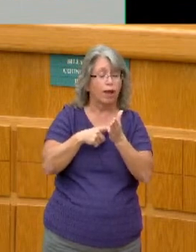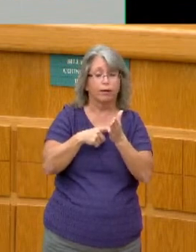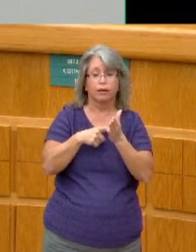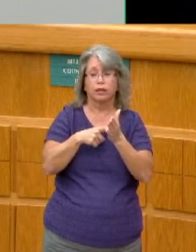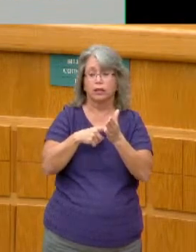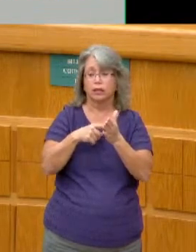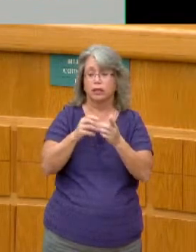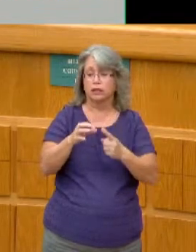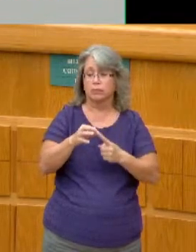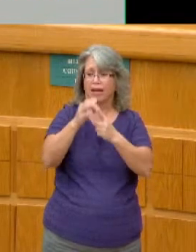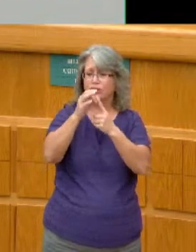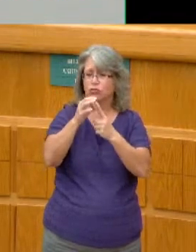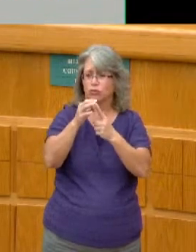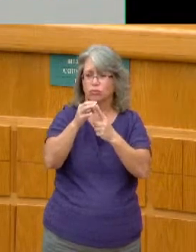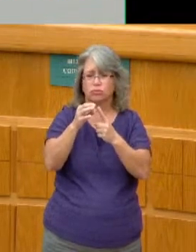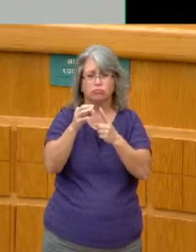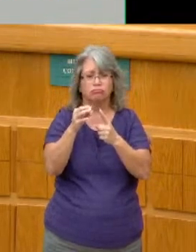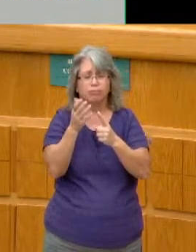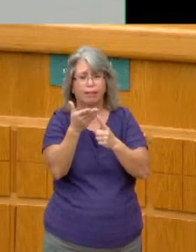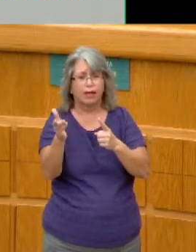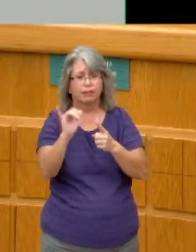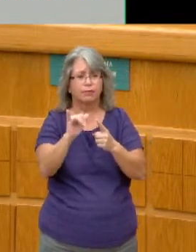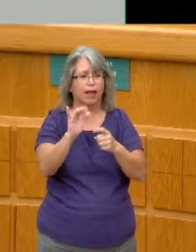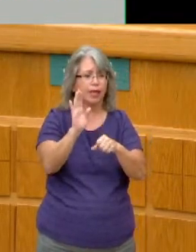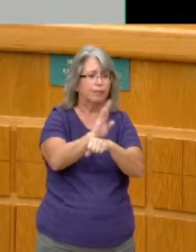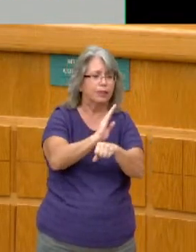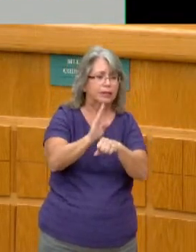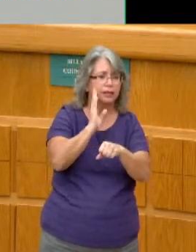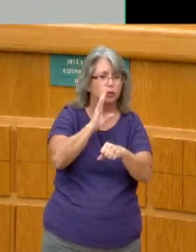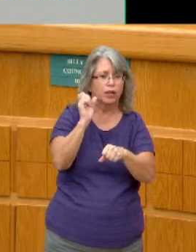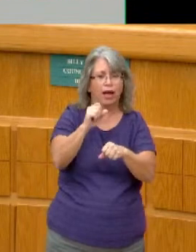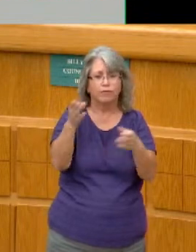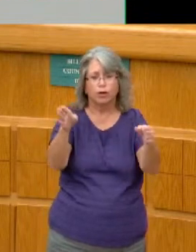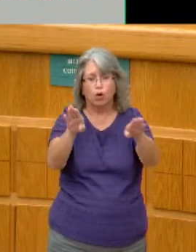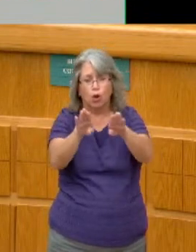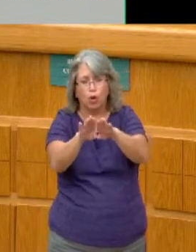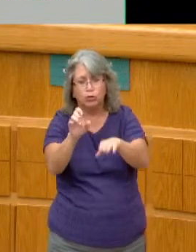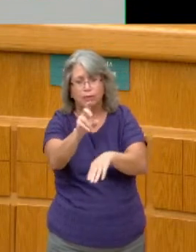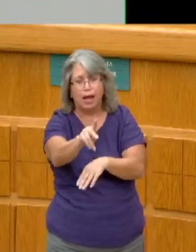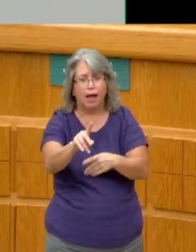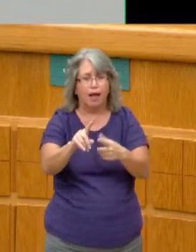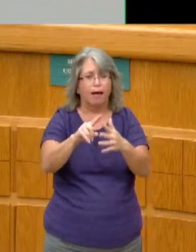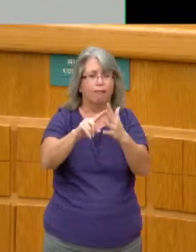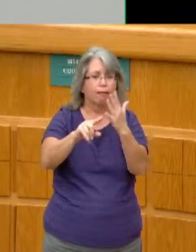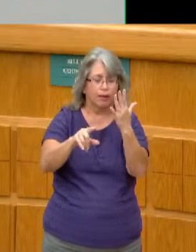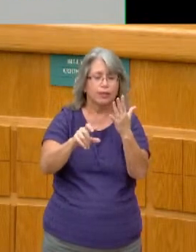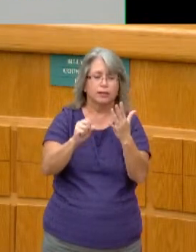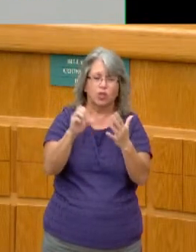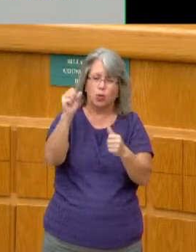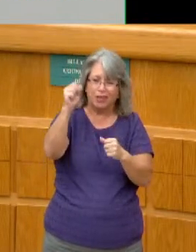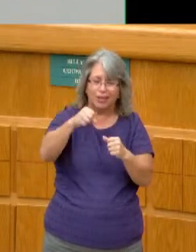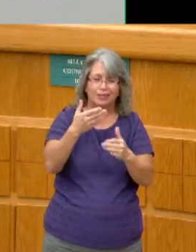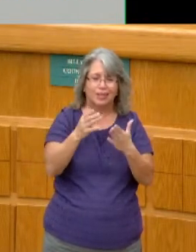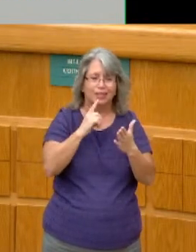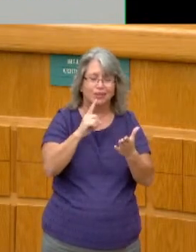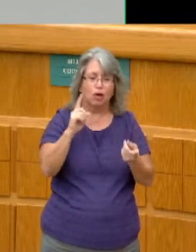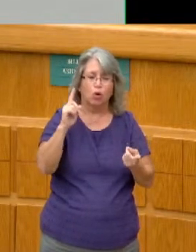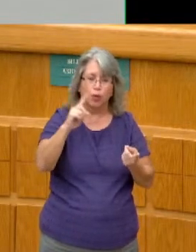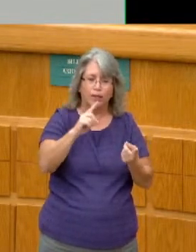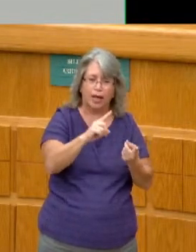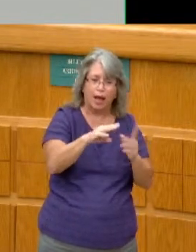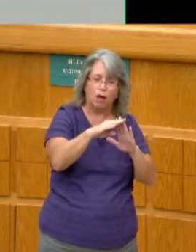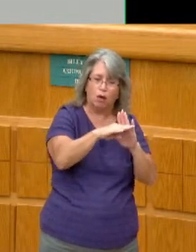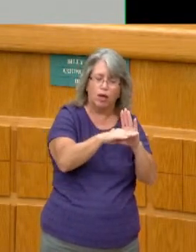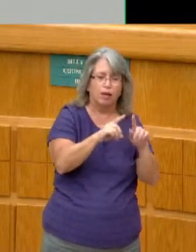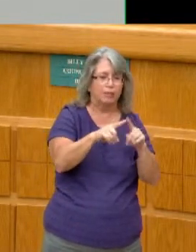back capacity and things like that. So even though things are going in the right direction, this is still a large amount of stress on the hospitals. And I